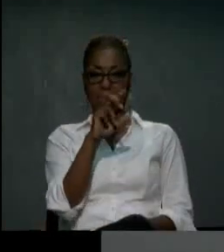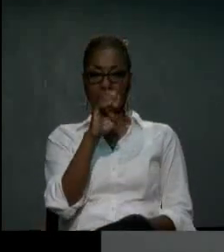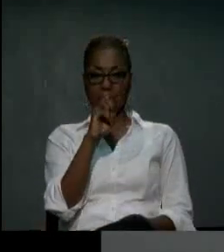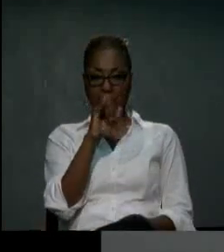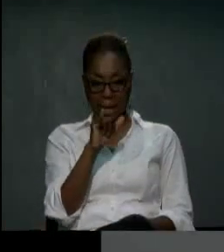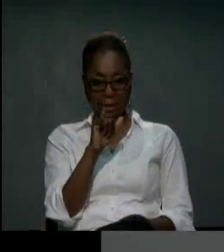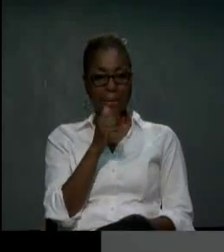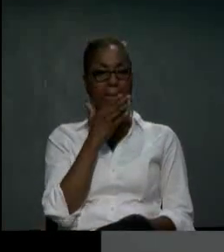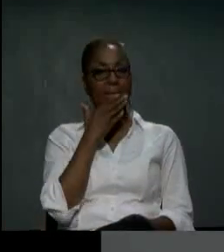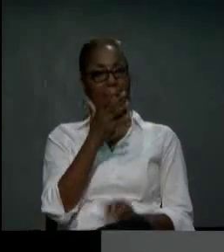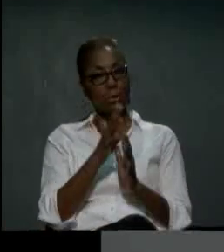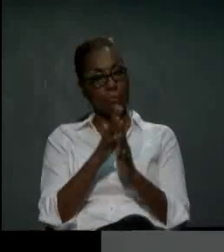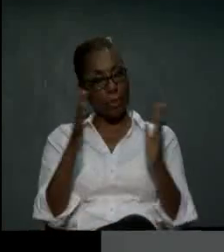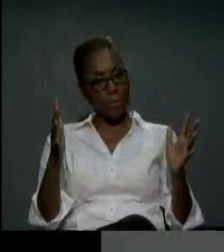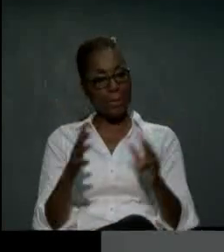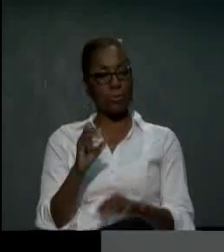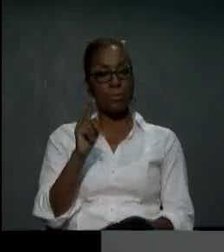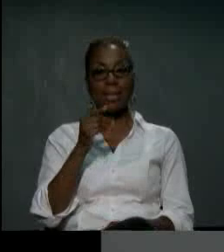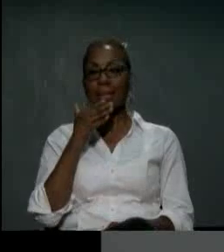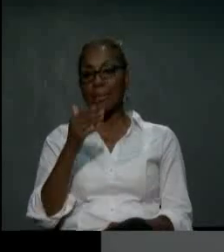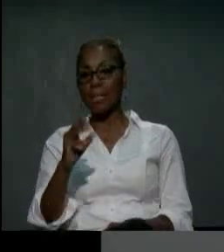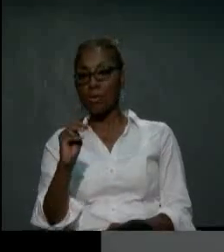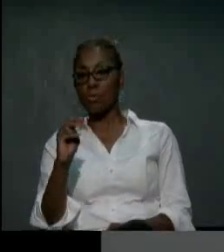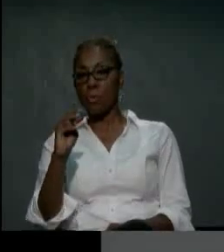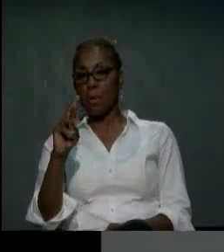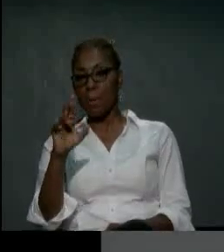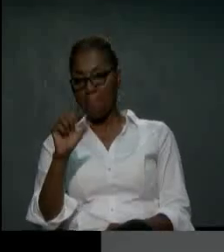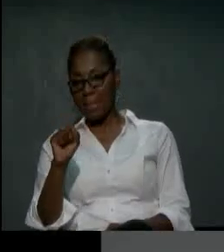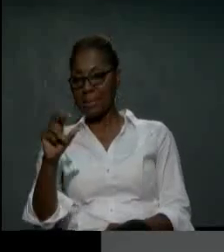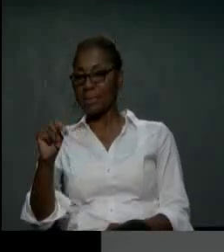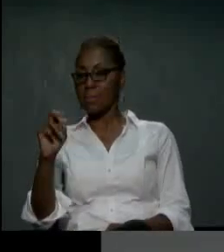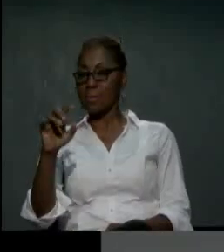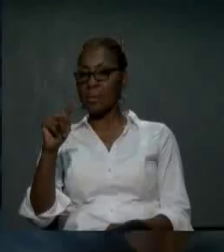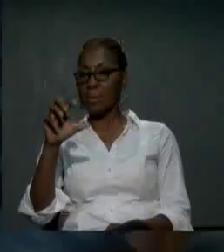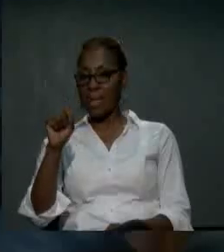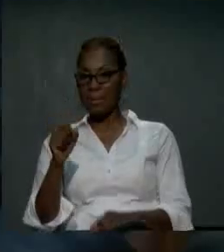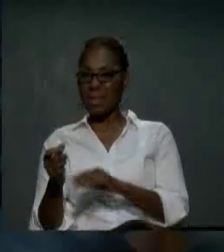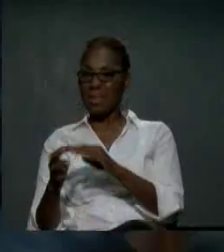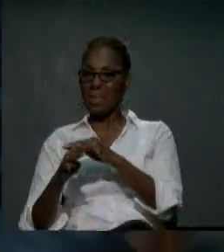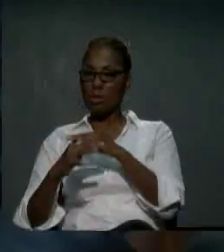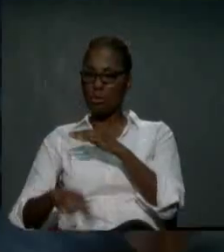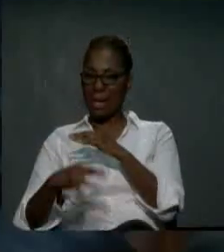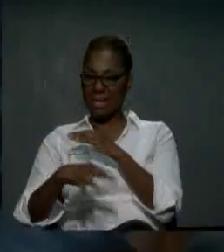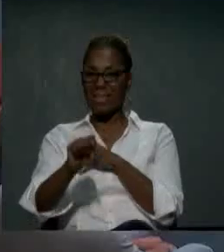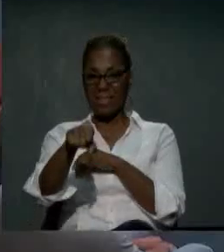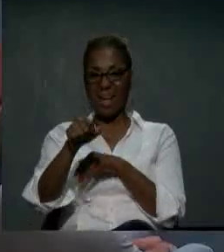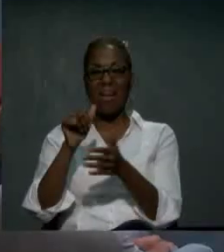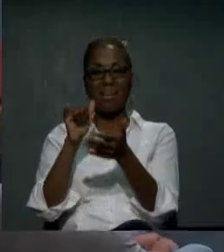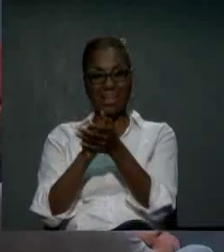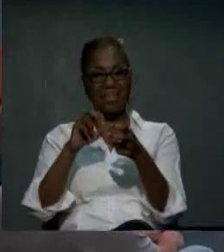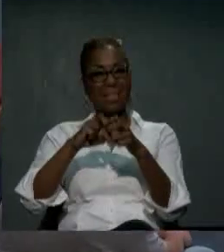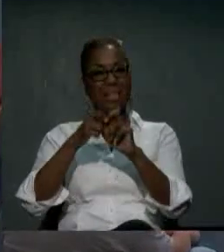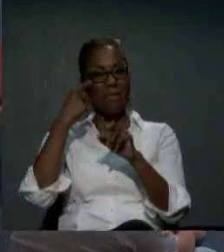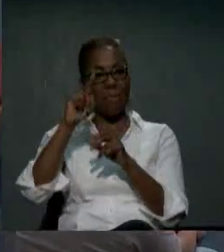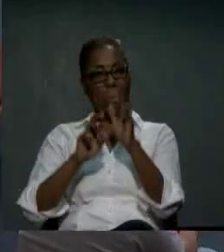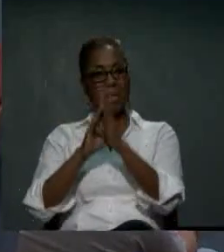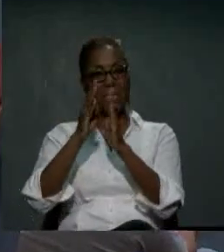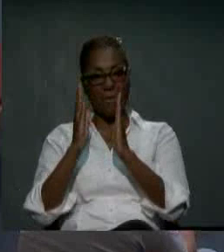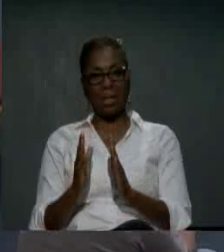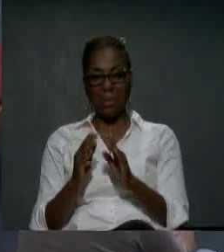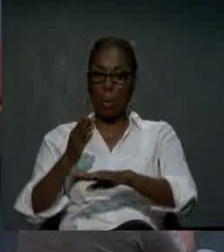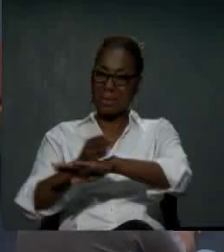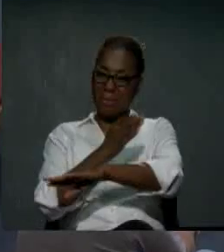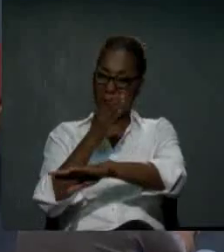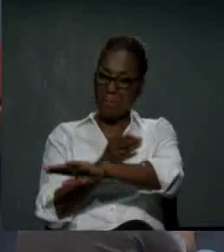much. Thank you, Mrs. Nettles. Yeah, drainage seems to be coming up as an issue for developments out here. I think Public